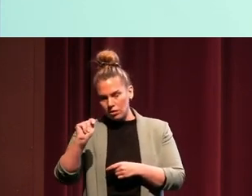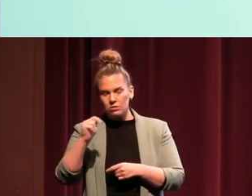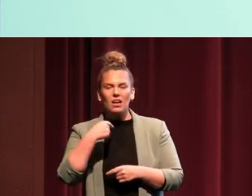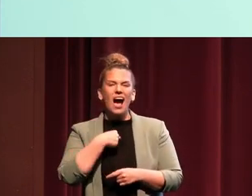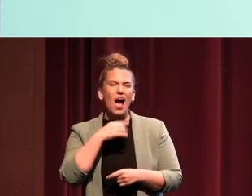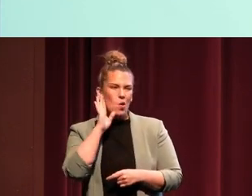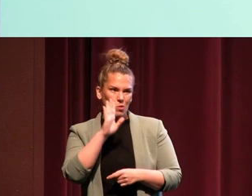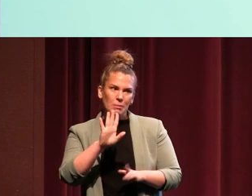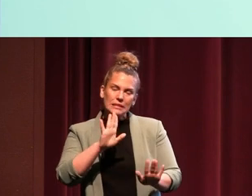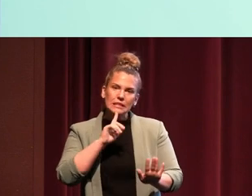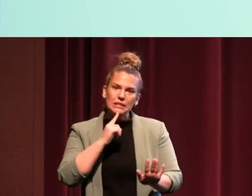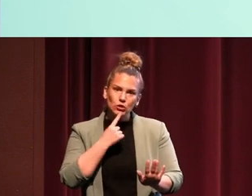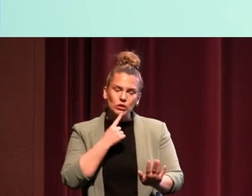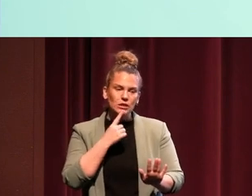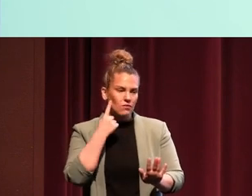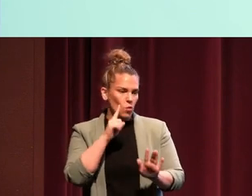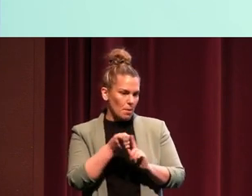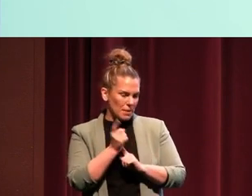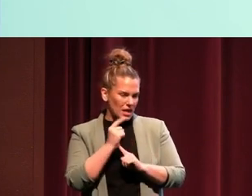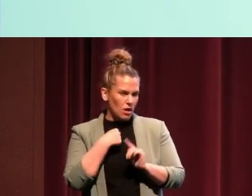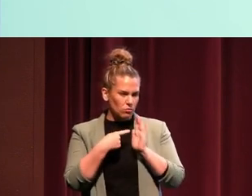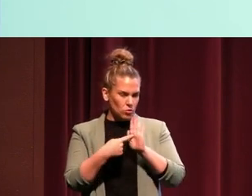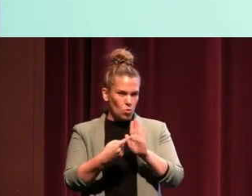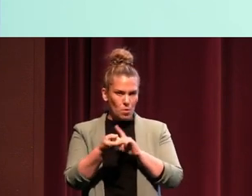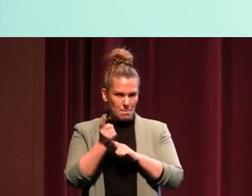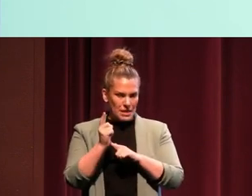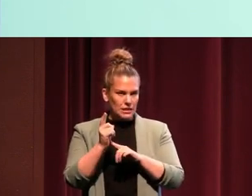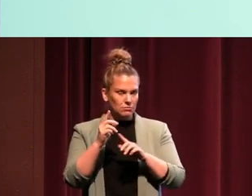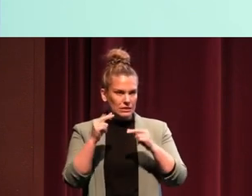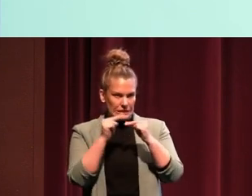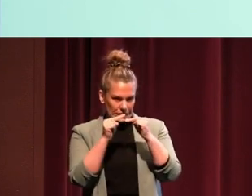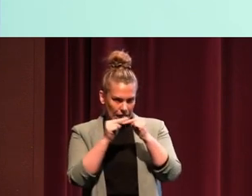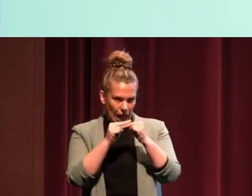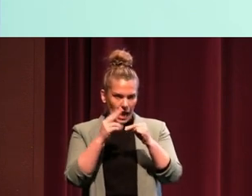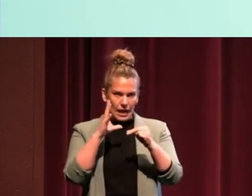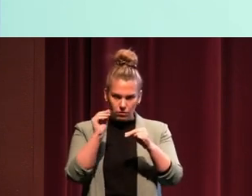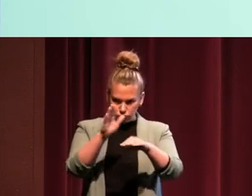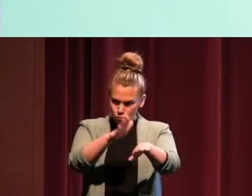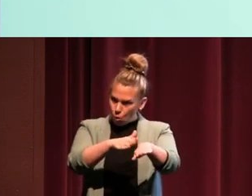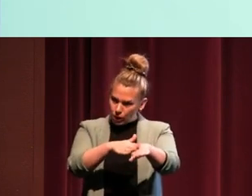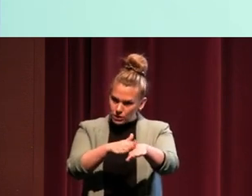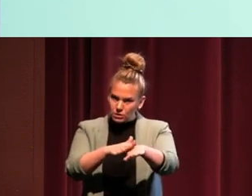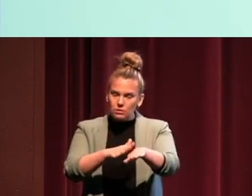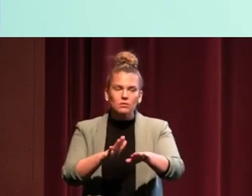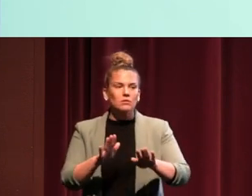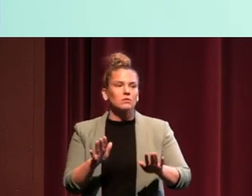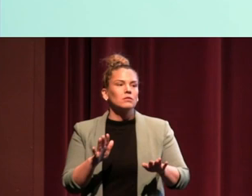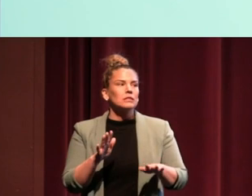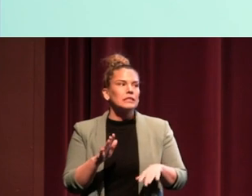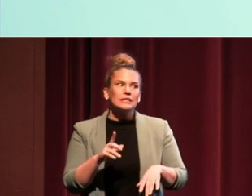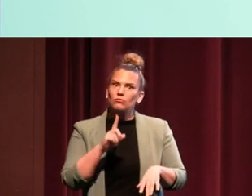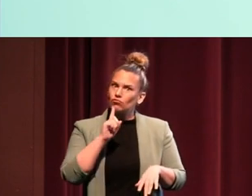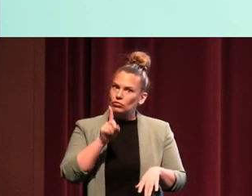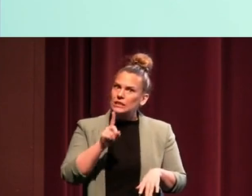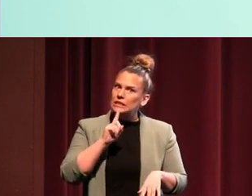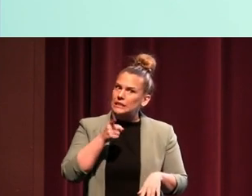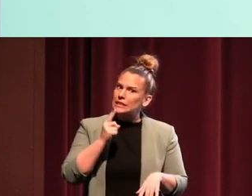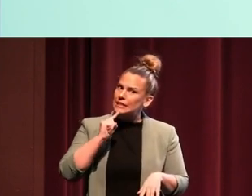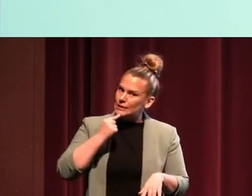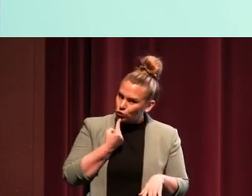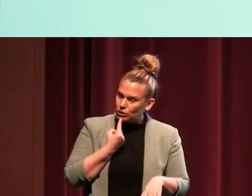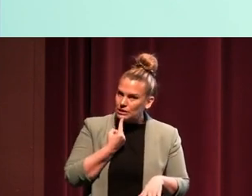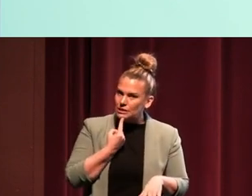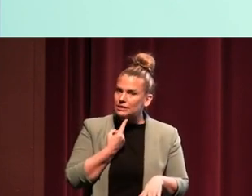going to show you in a little bit a slide. I'm giving you fair warning. And this is deadly serious. It's a slide